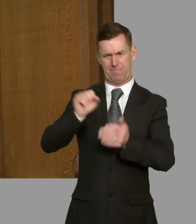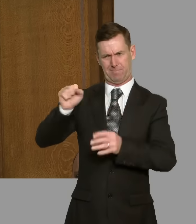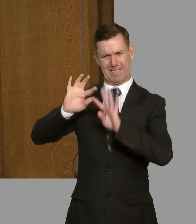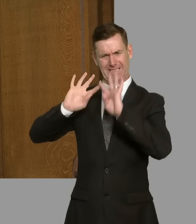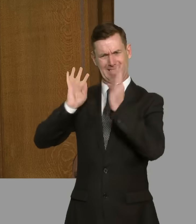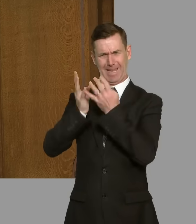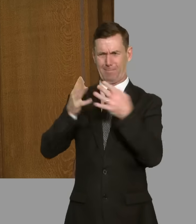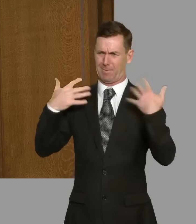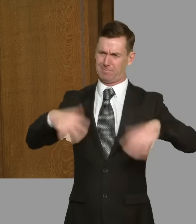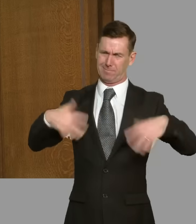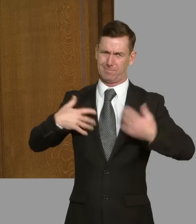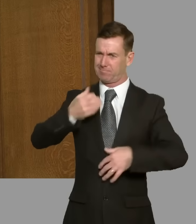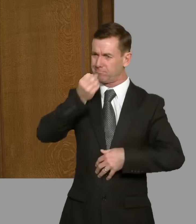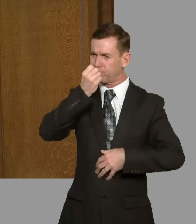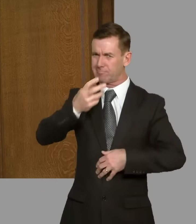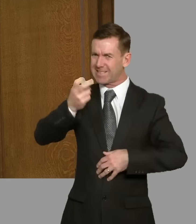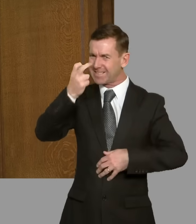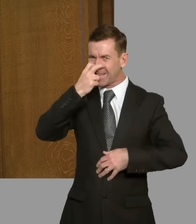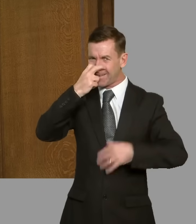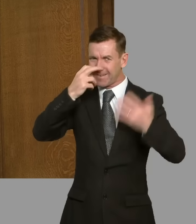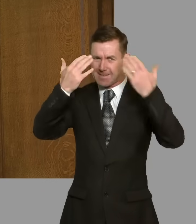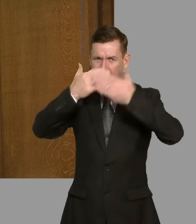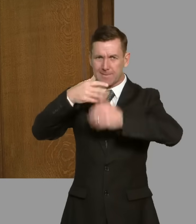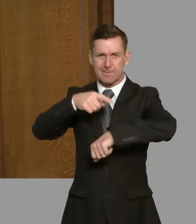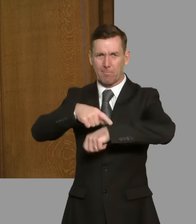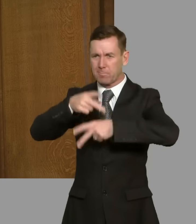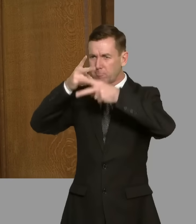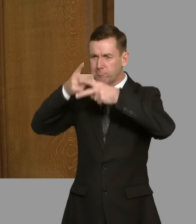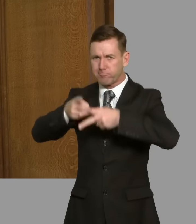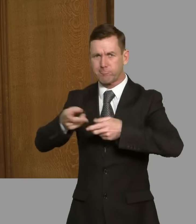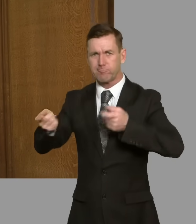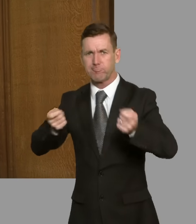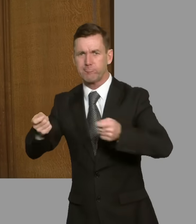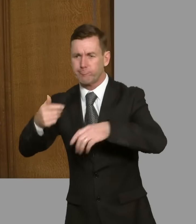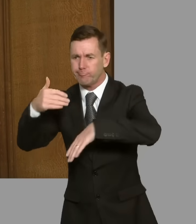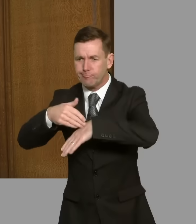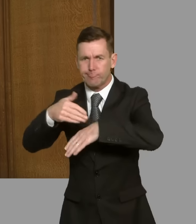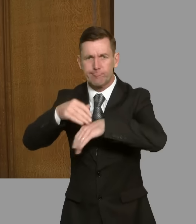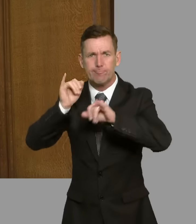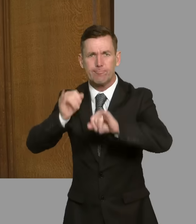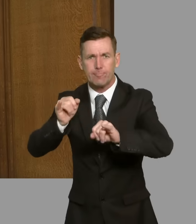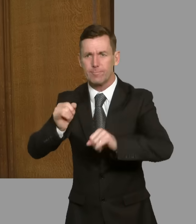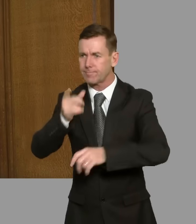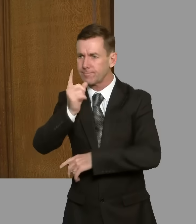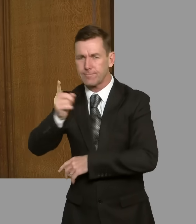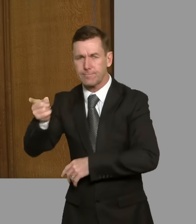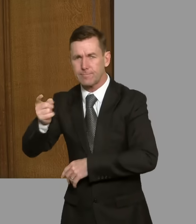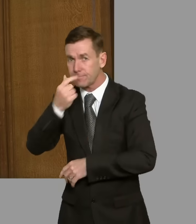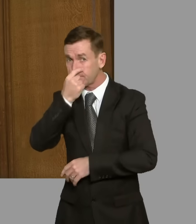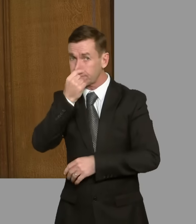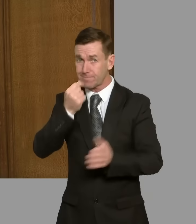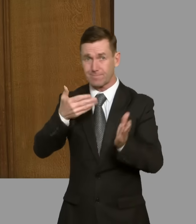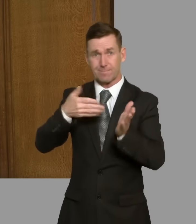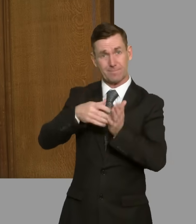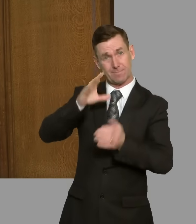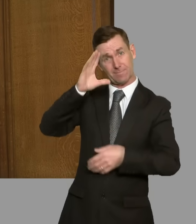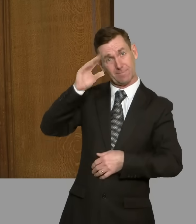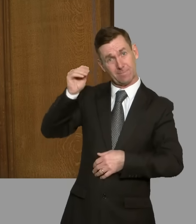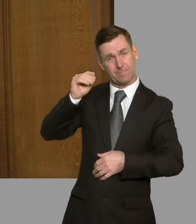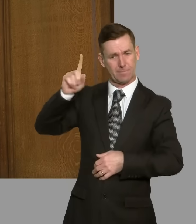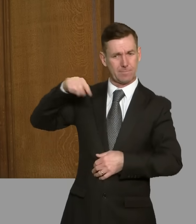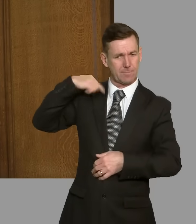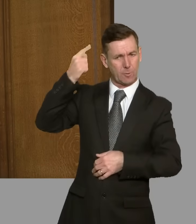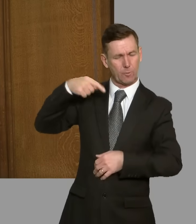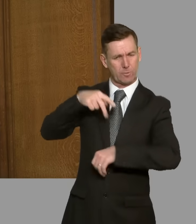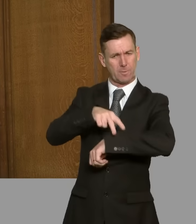will he remind the Met that its access standards require all local officers like Kevin to be a maximum 20-minute walk from their ward, a policy